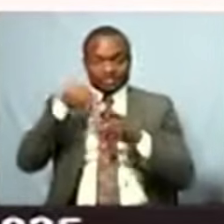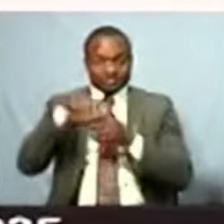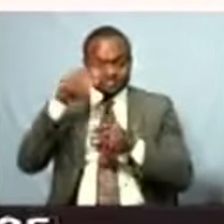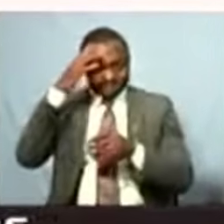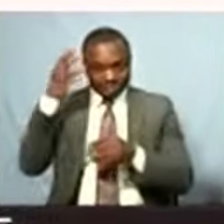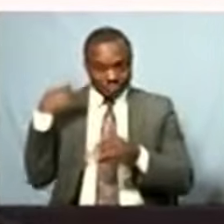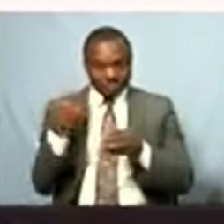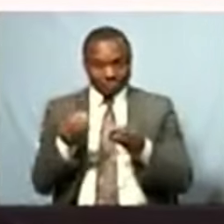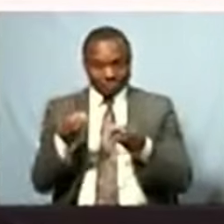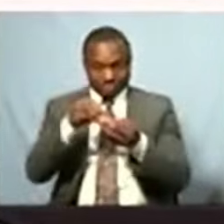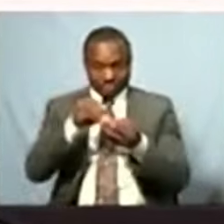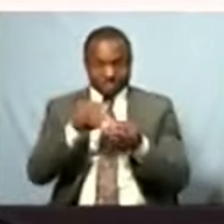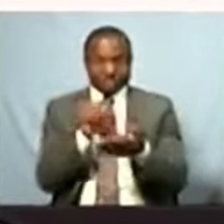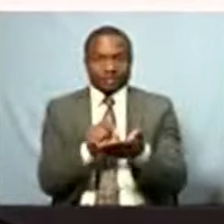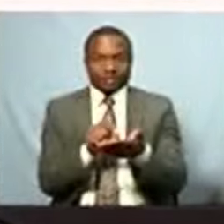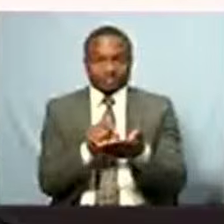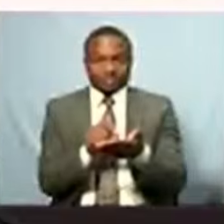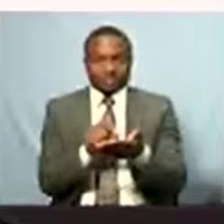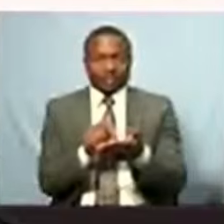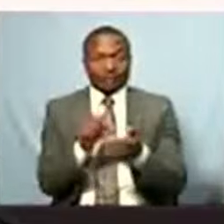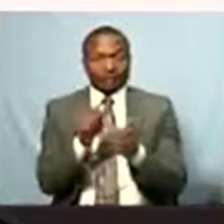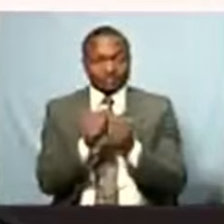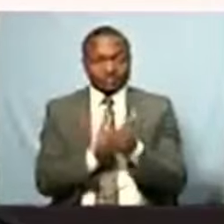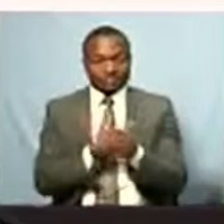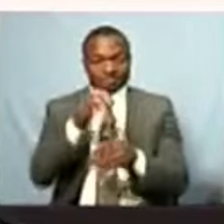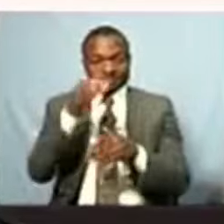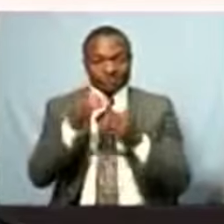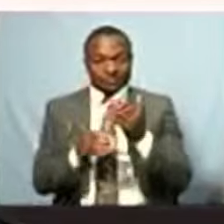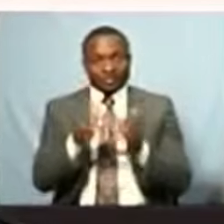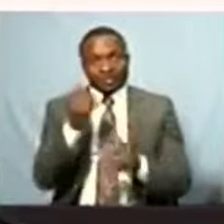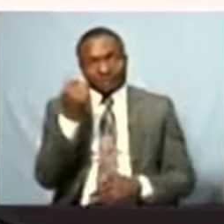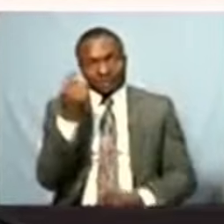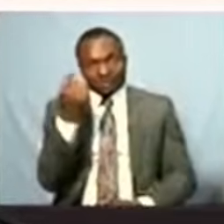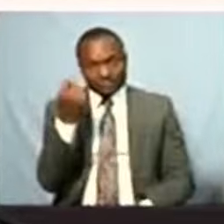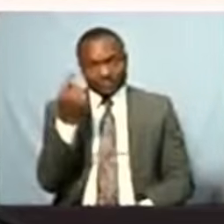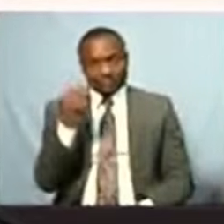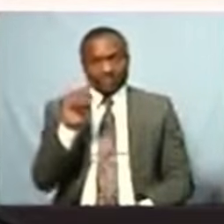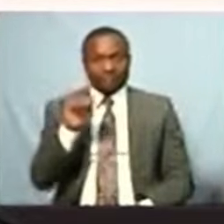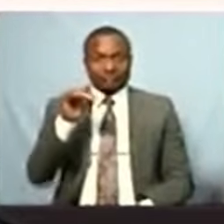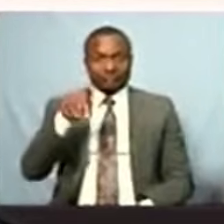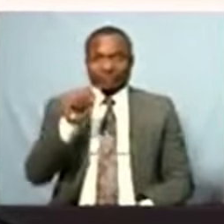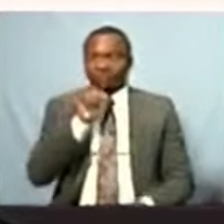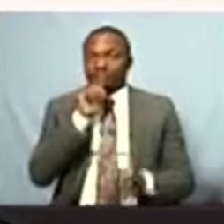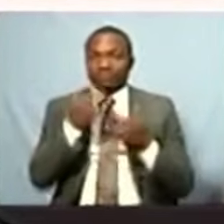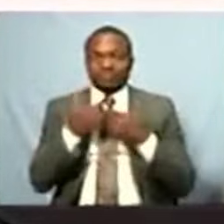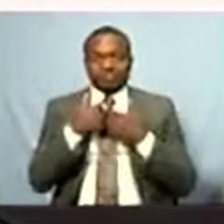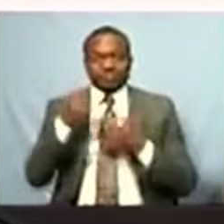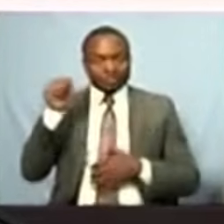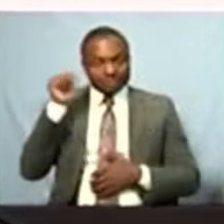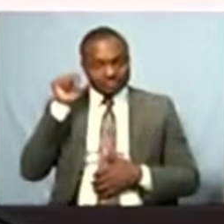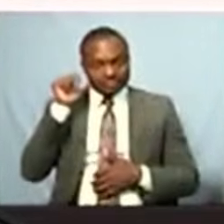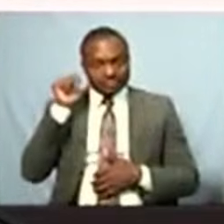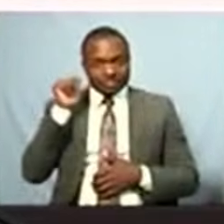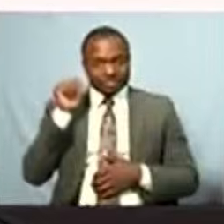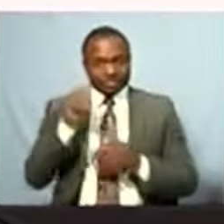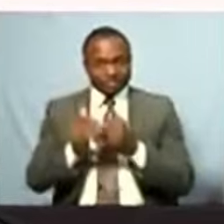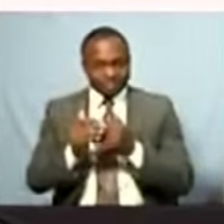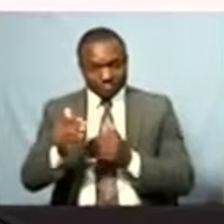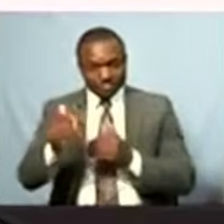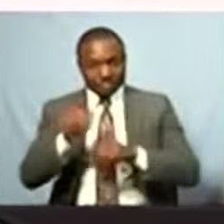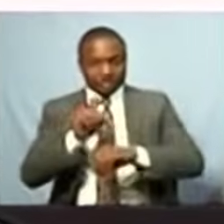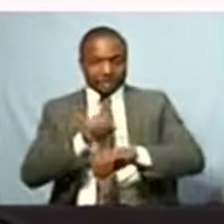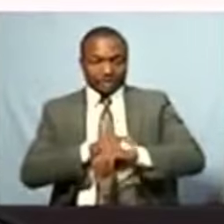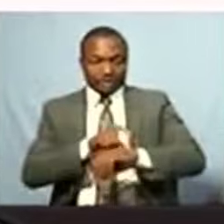In addition to that, as regards clause 11, NIPA has no objection as it relates to extending the term